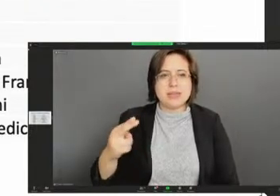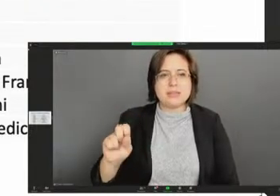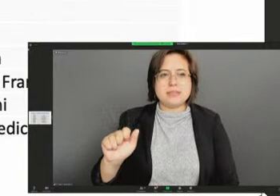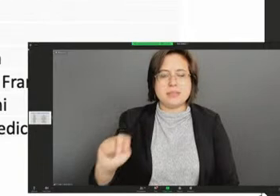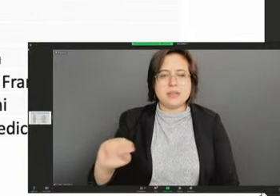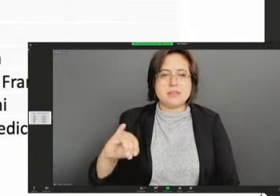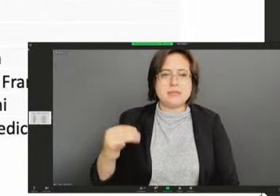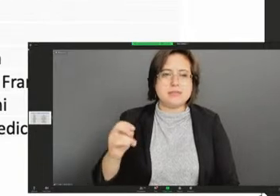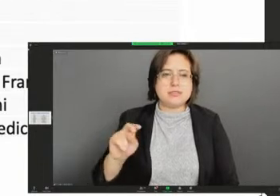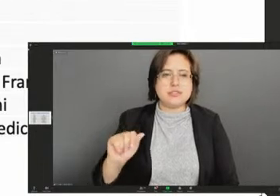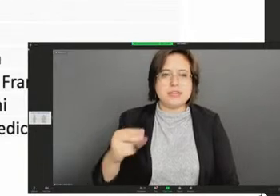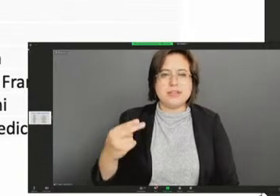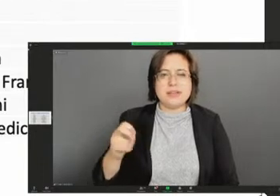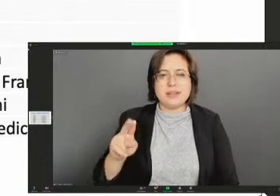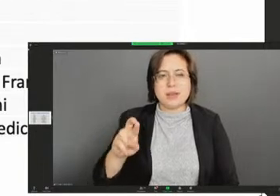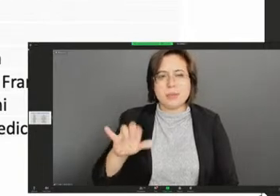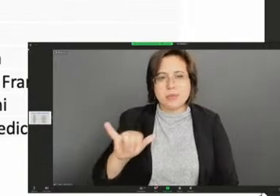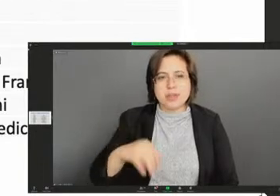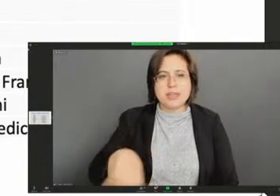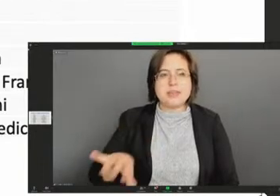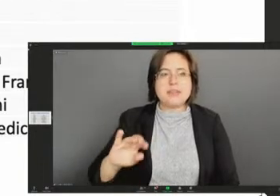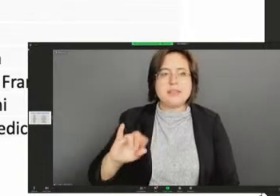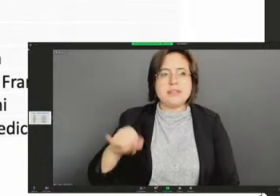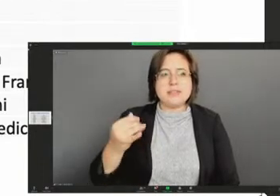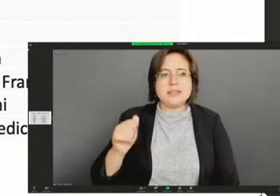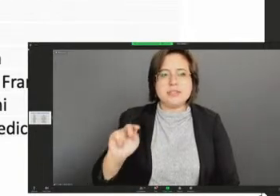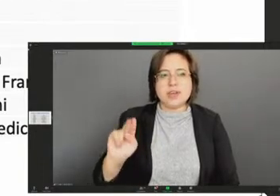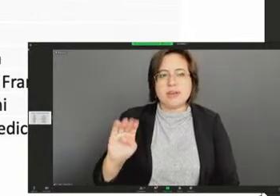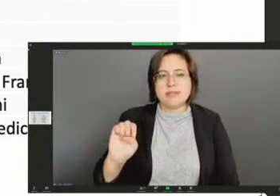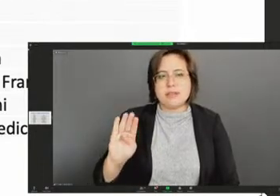Jenna Hannibry, John Ebert,